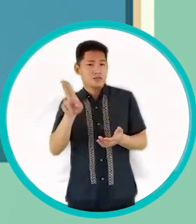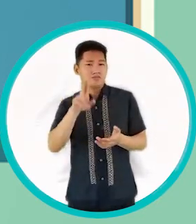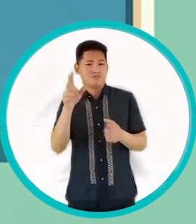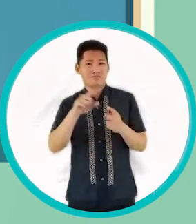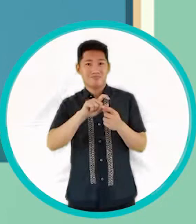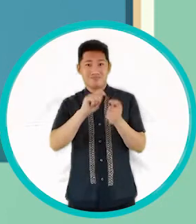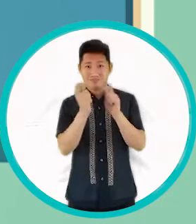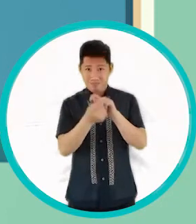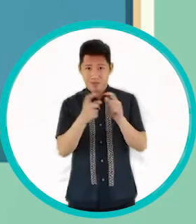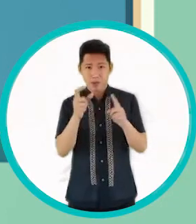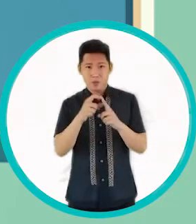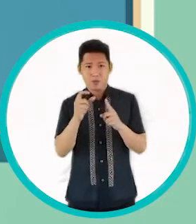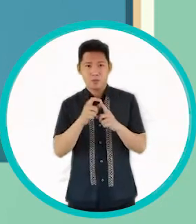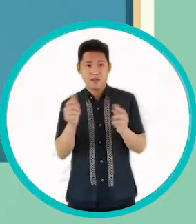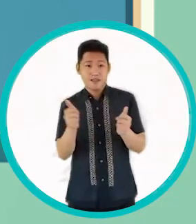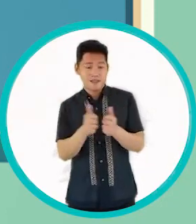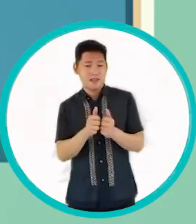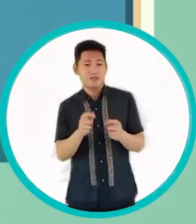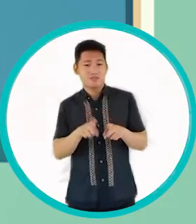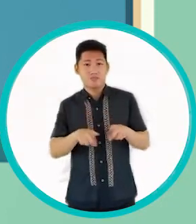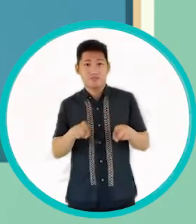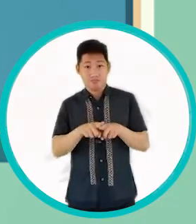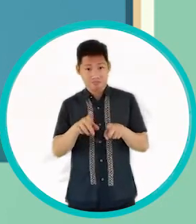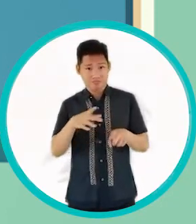transition words such as also,